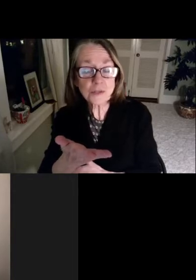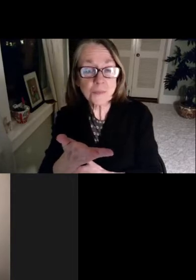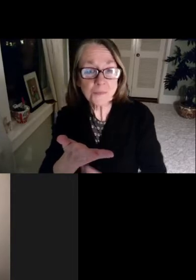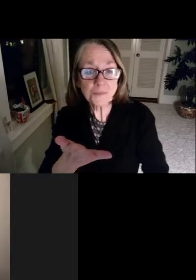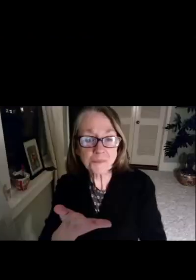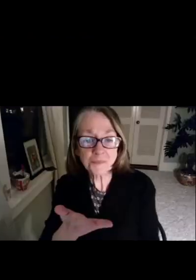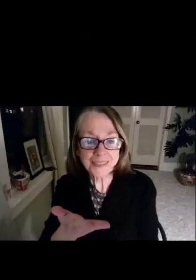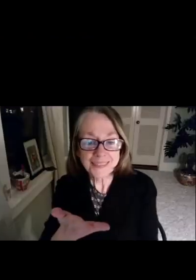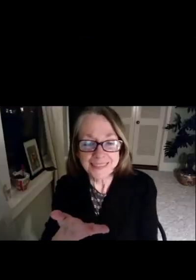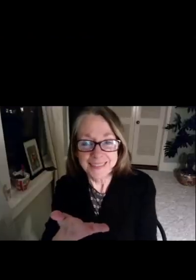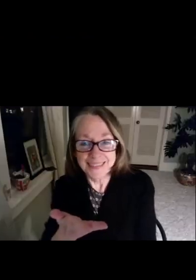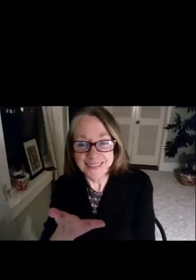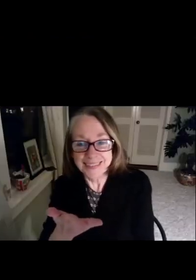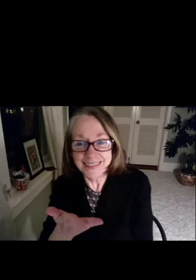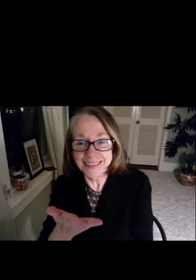Betsy?